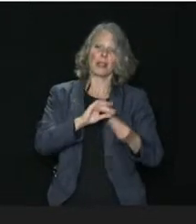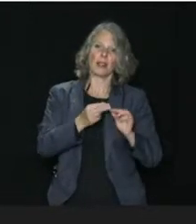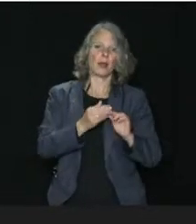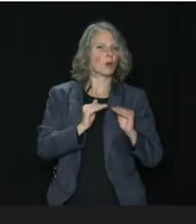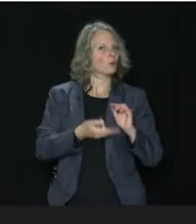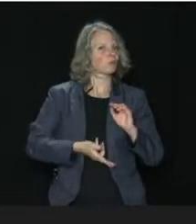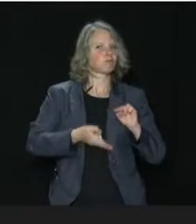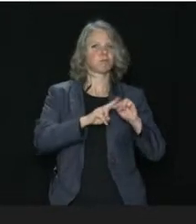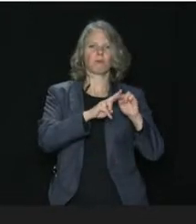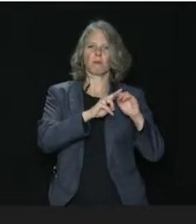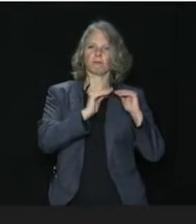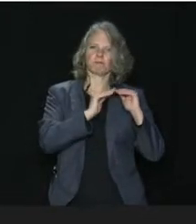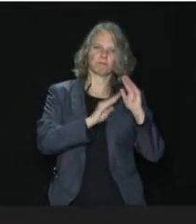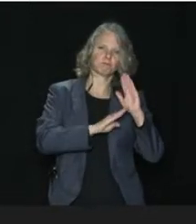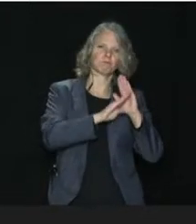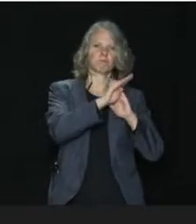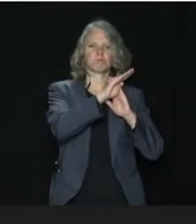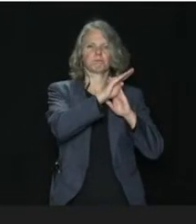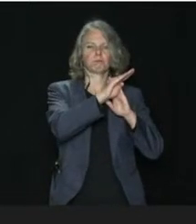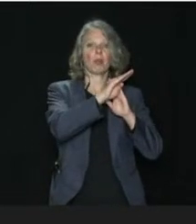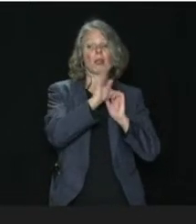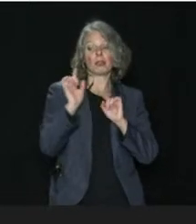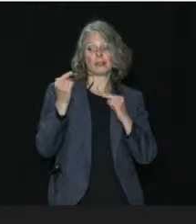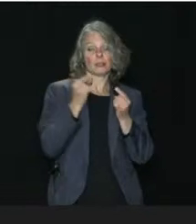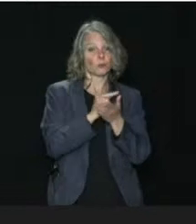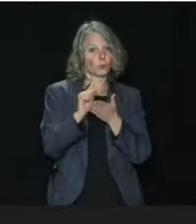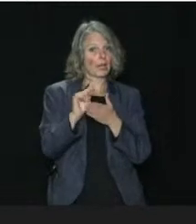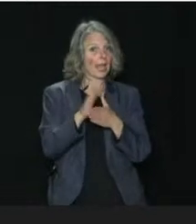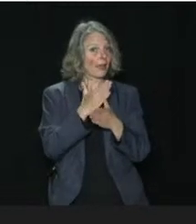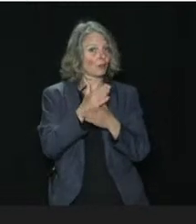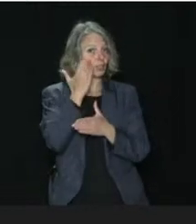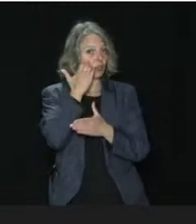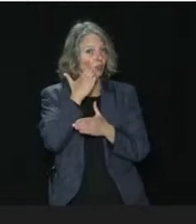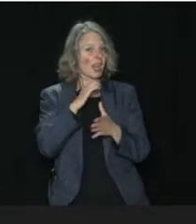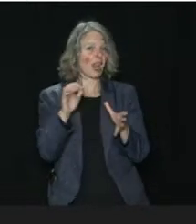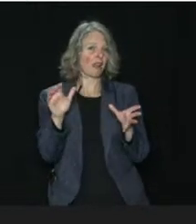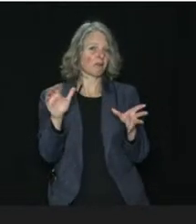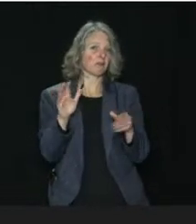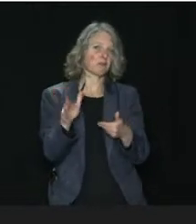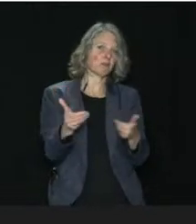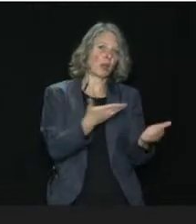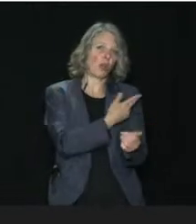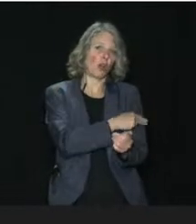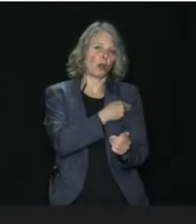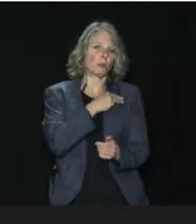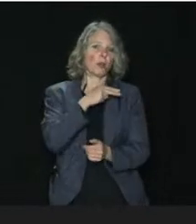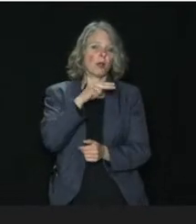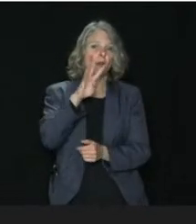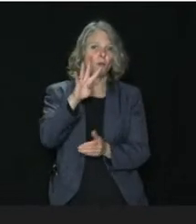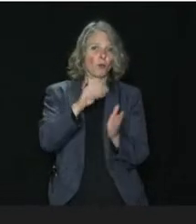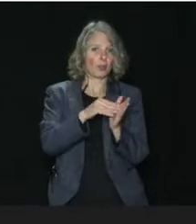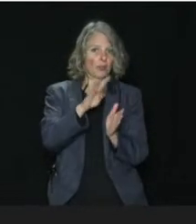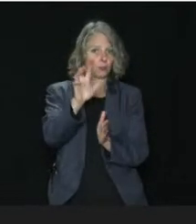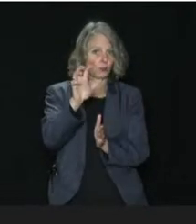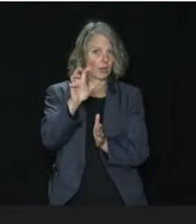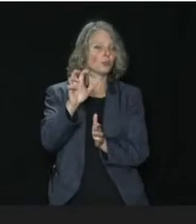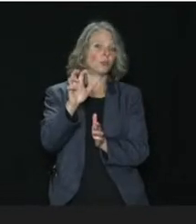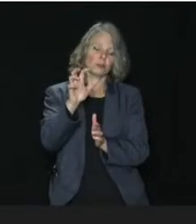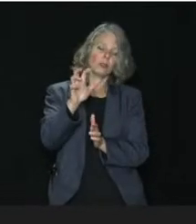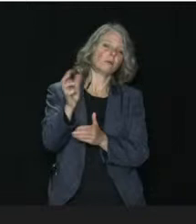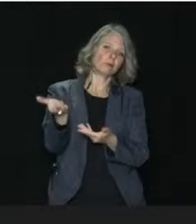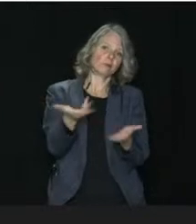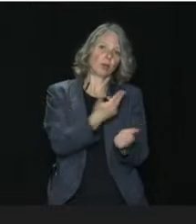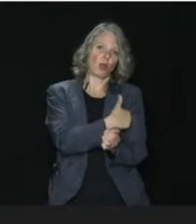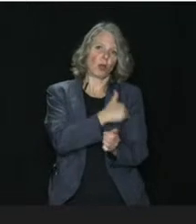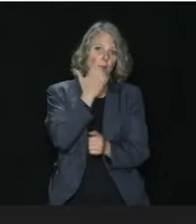remains high. Over the past week, an average of almost 4,300 people with COVID-19 were being treated in our